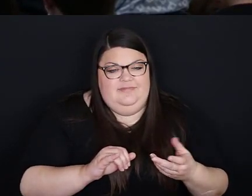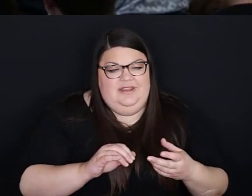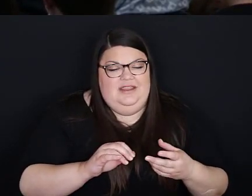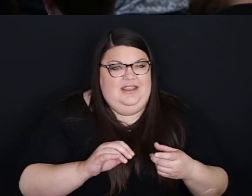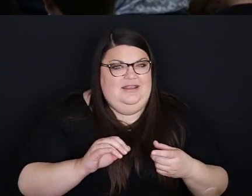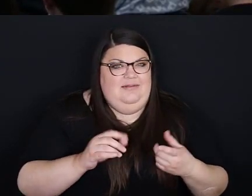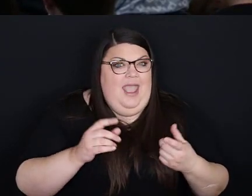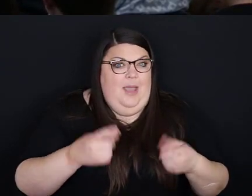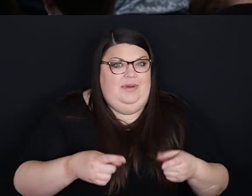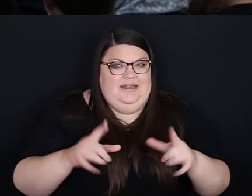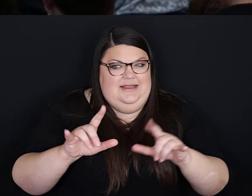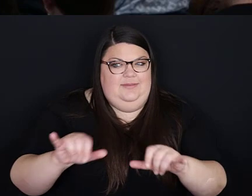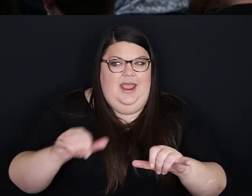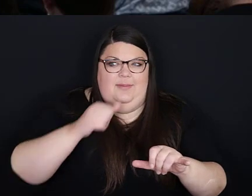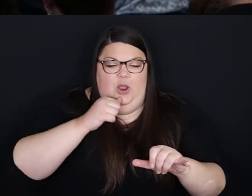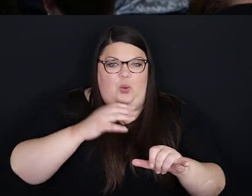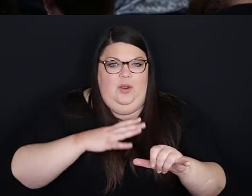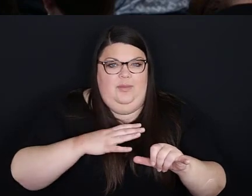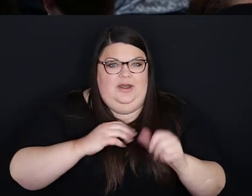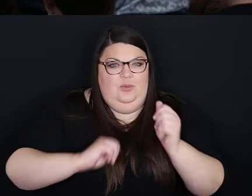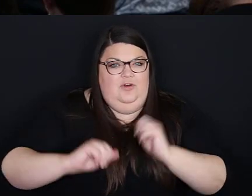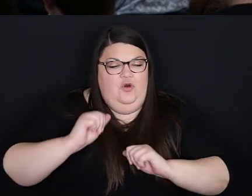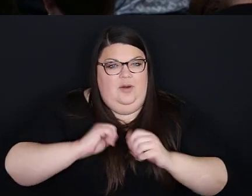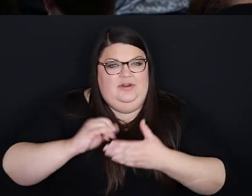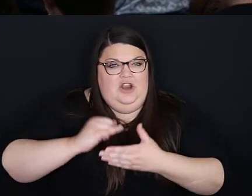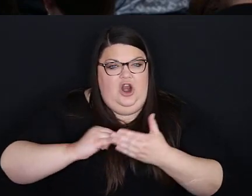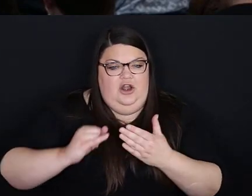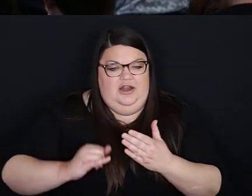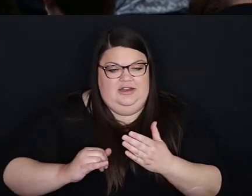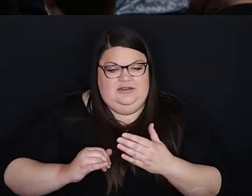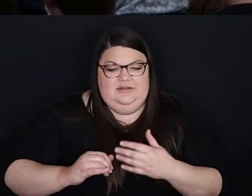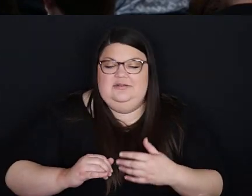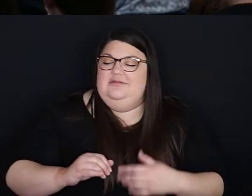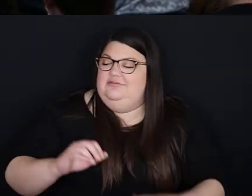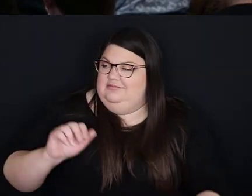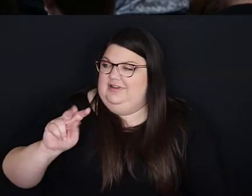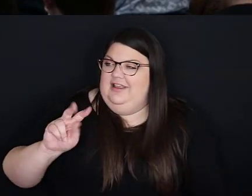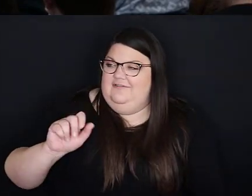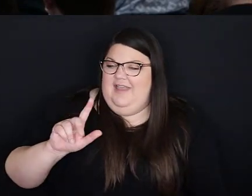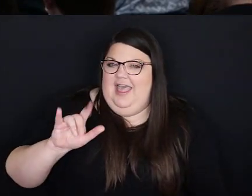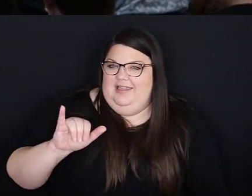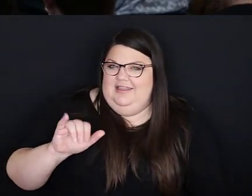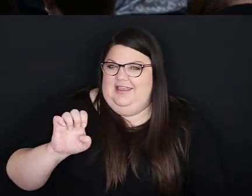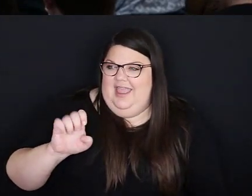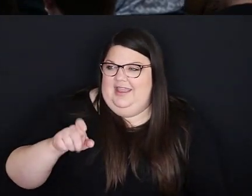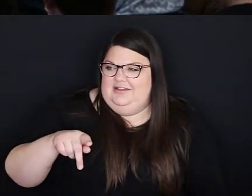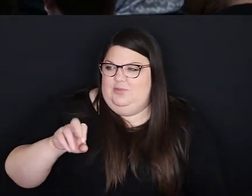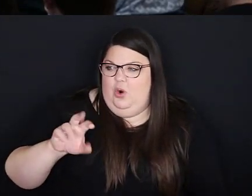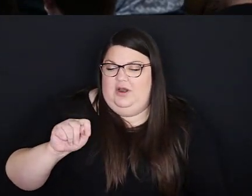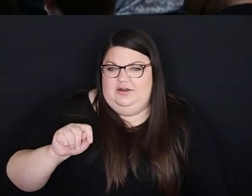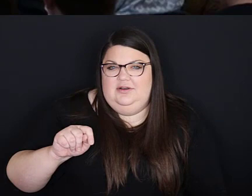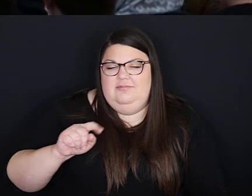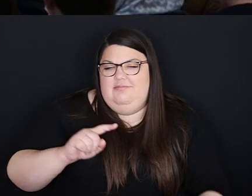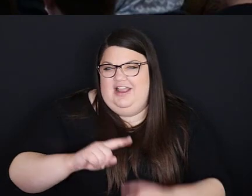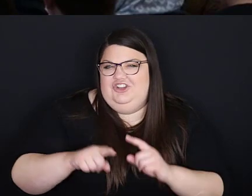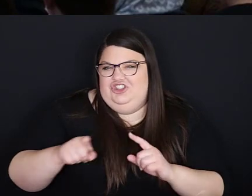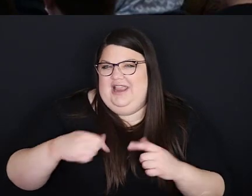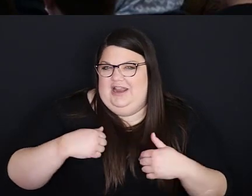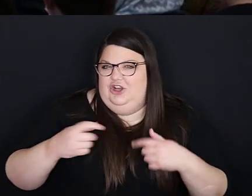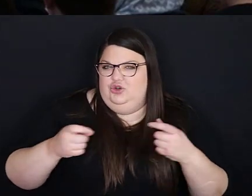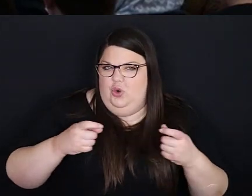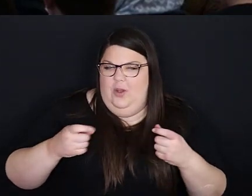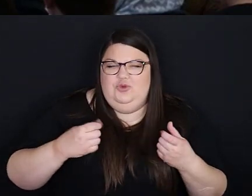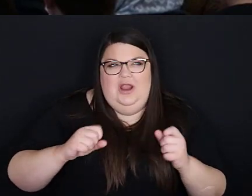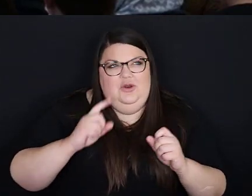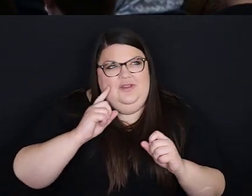in the air at the same time by women performance artists that had. Valley Export was one, but yeah. Her, you know, she had